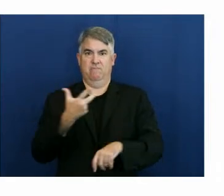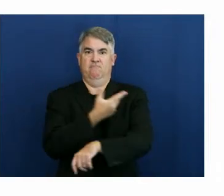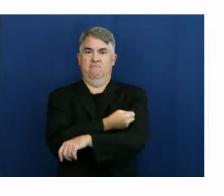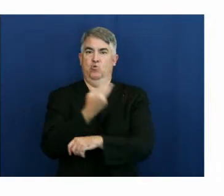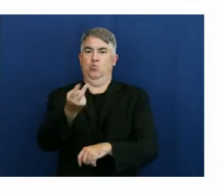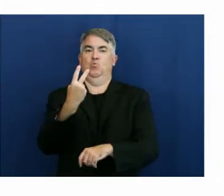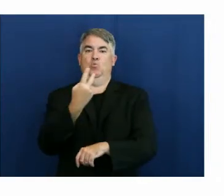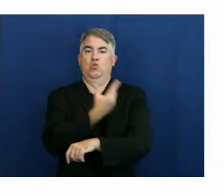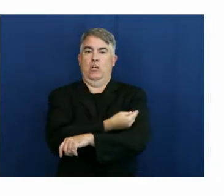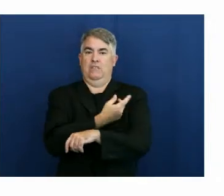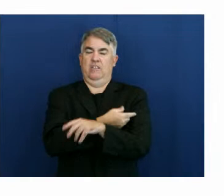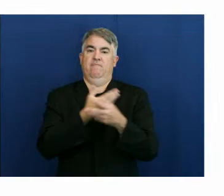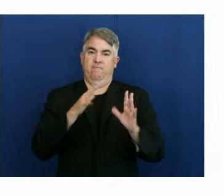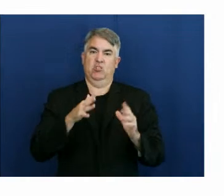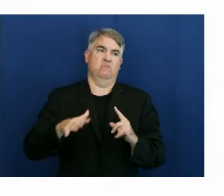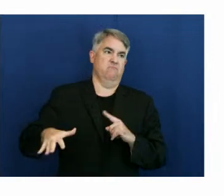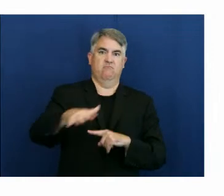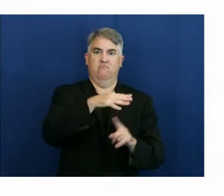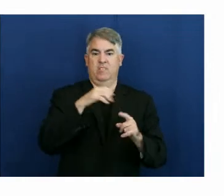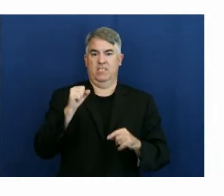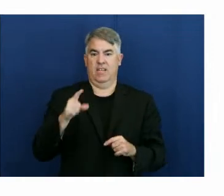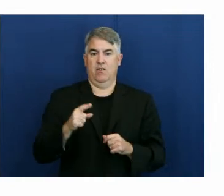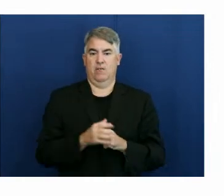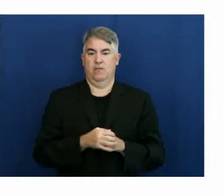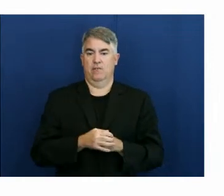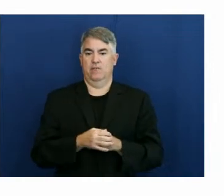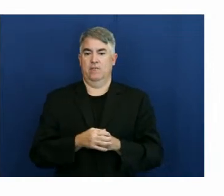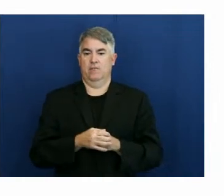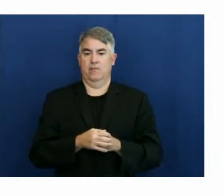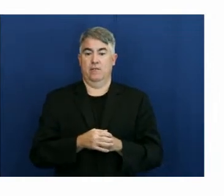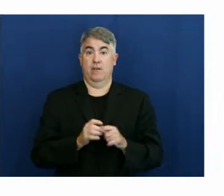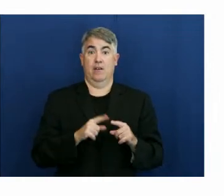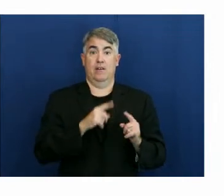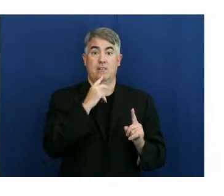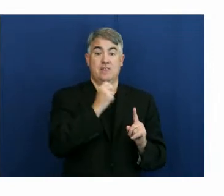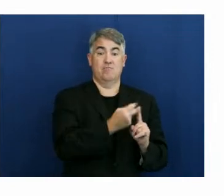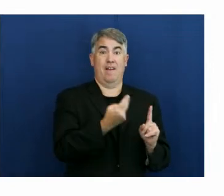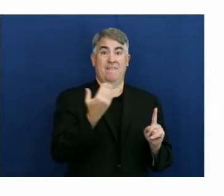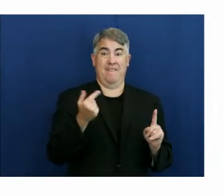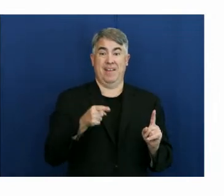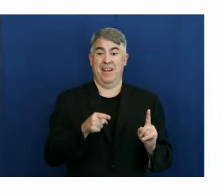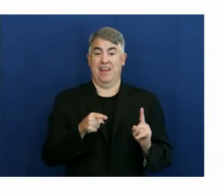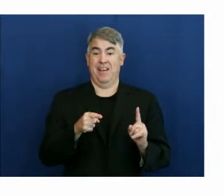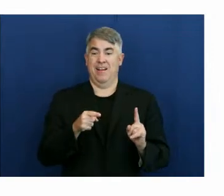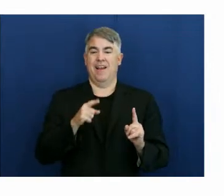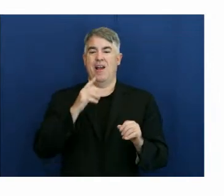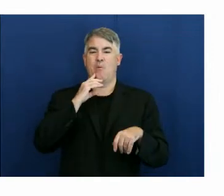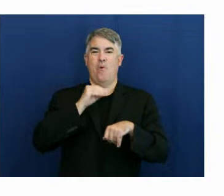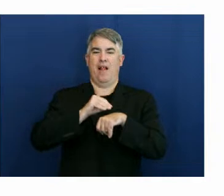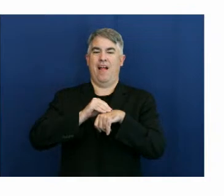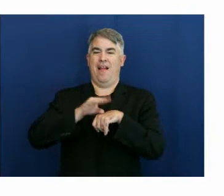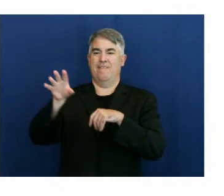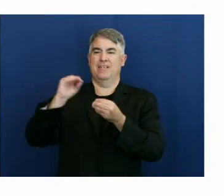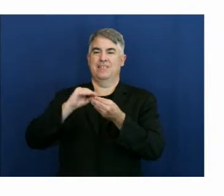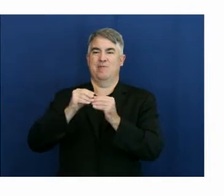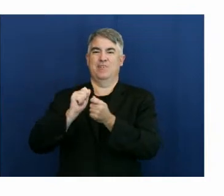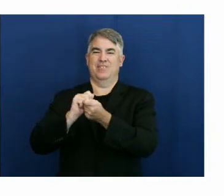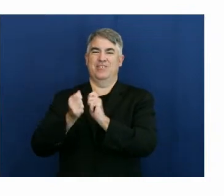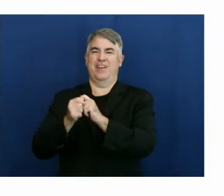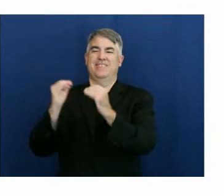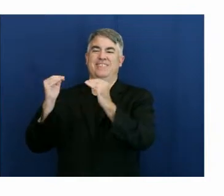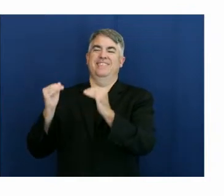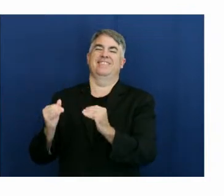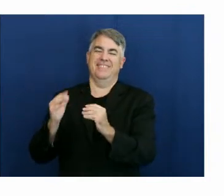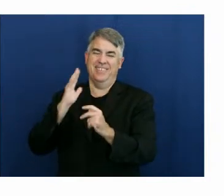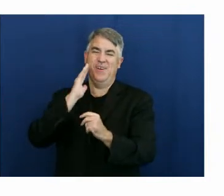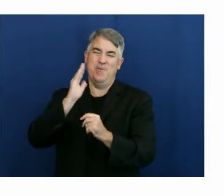change. Once we open up to 12 to 15-year-olds, we will add those eligible folks into our calculation. And so you